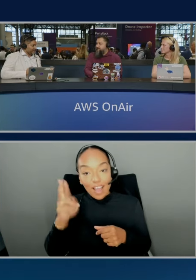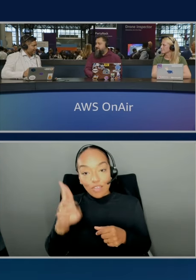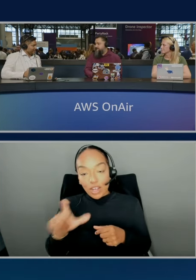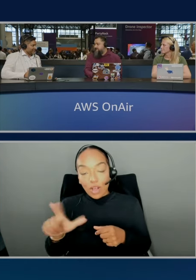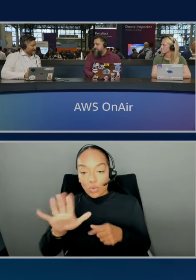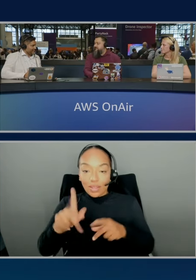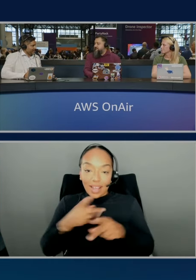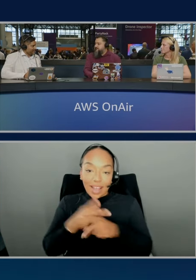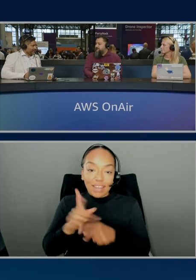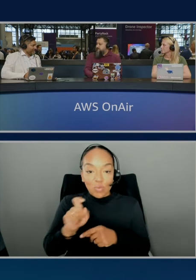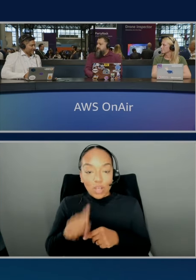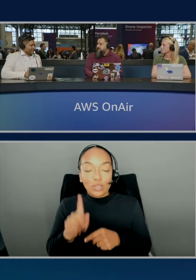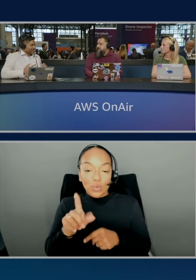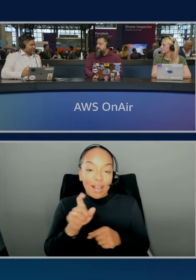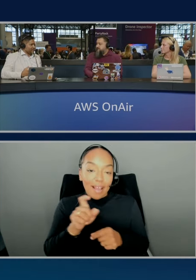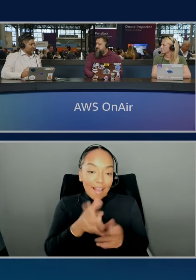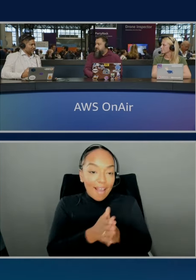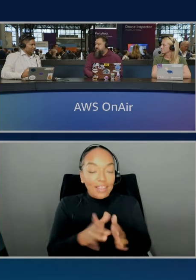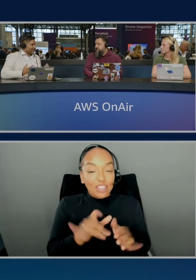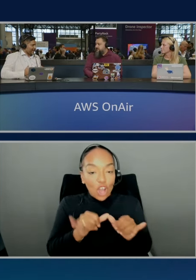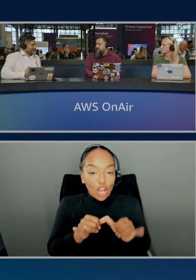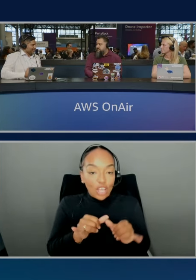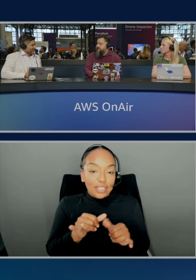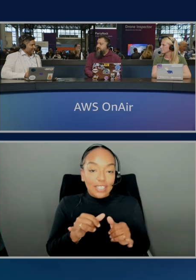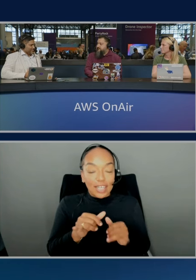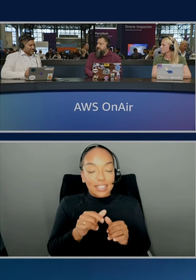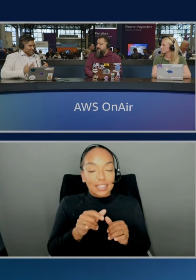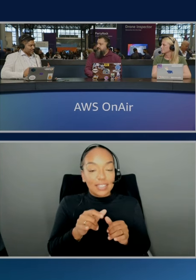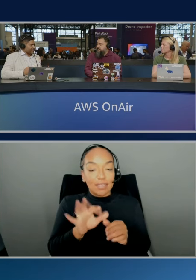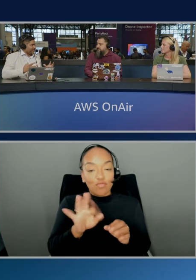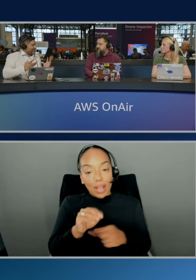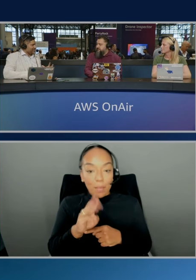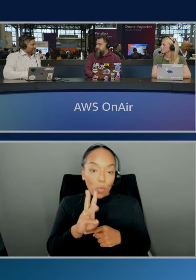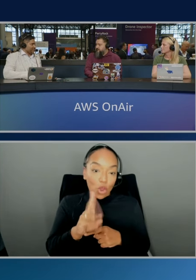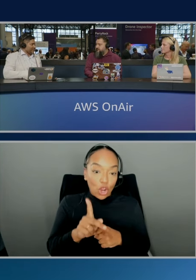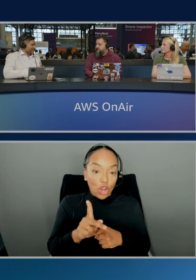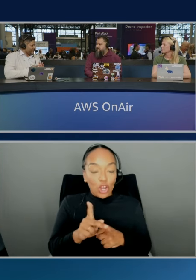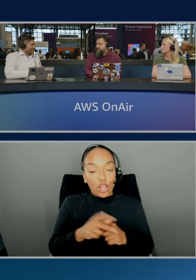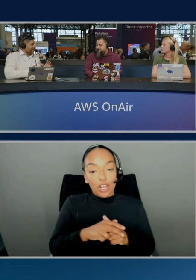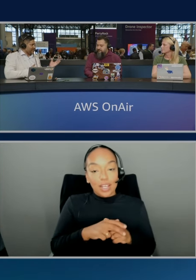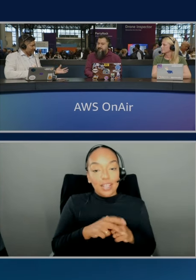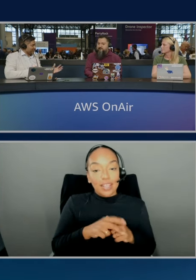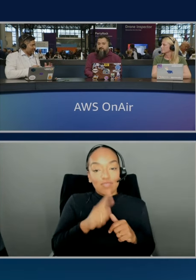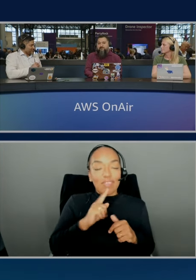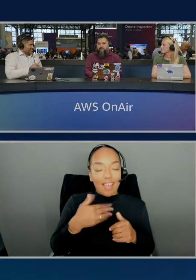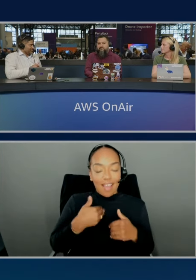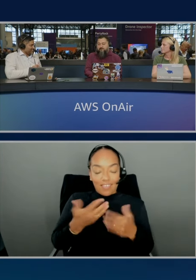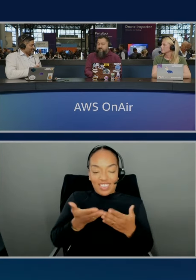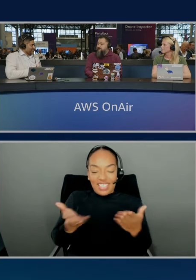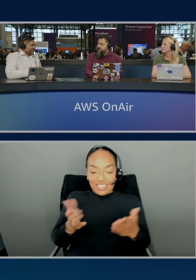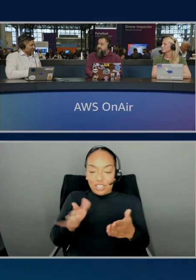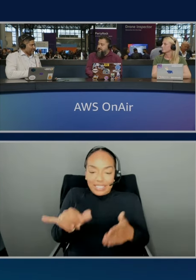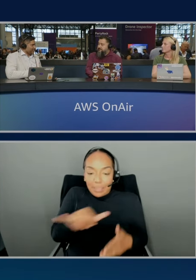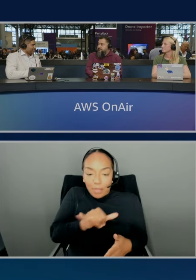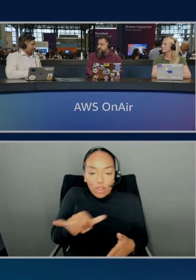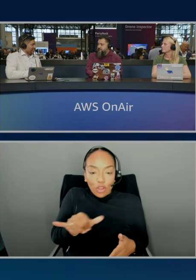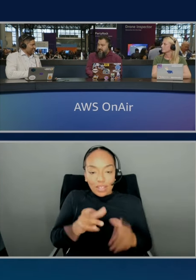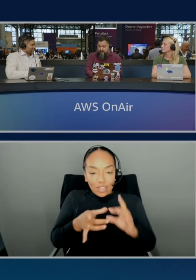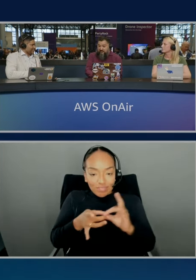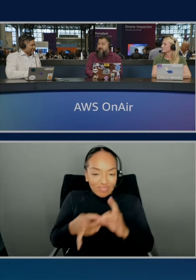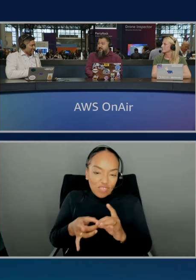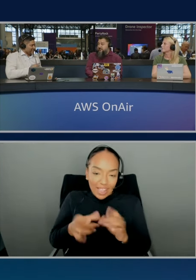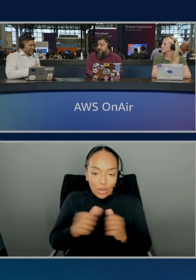by the well-architected framework, being able to return back things that are very similar and relevant to your question is incredibly